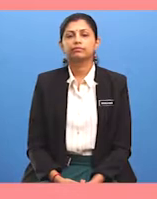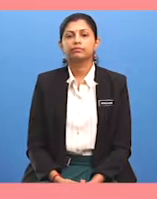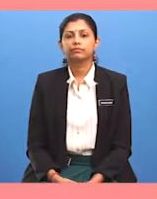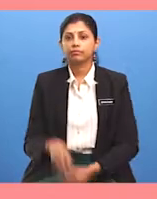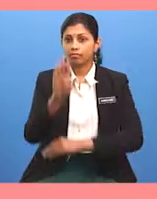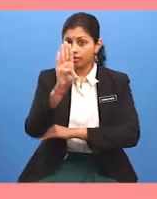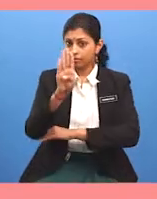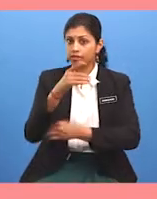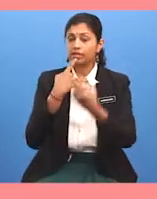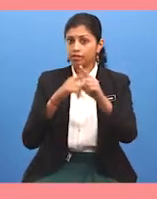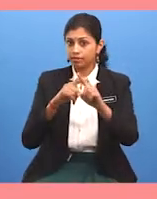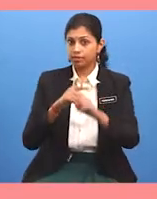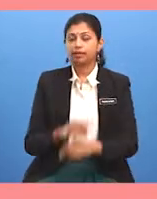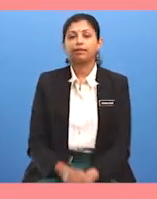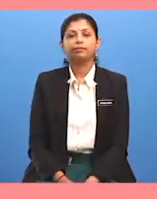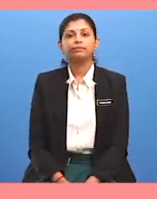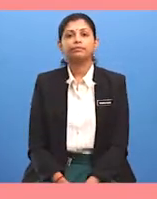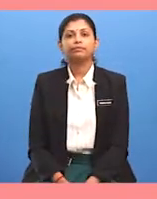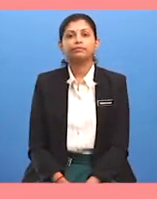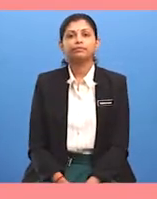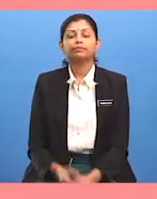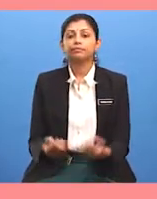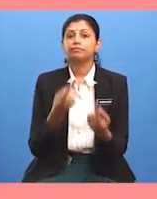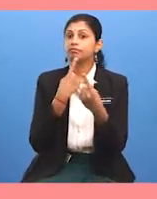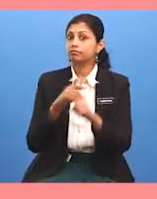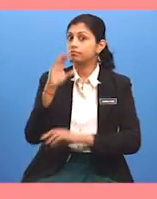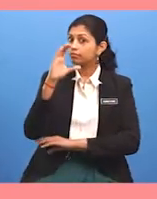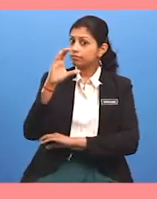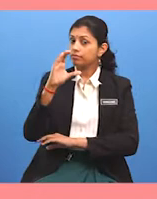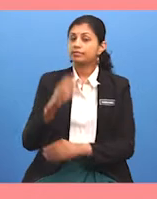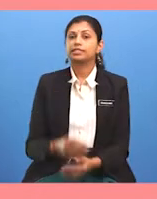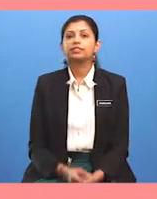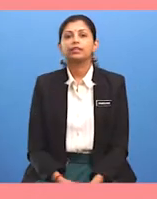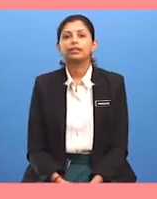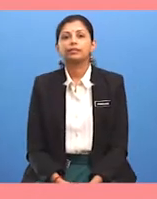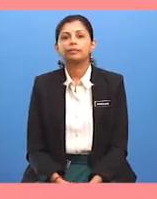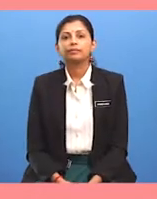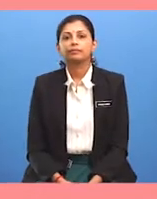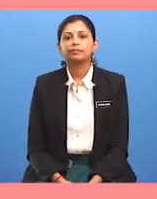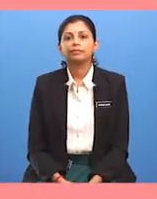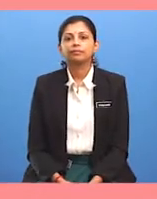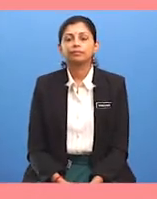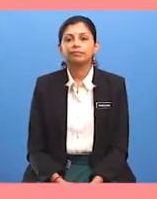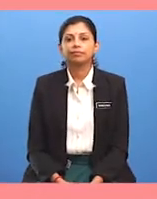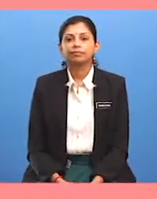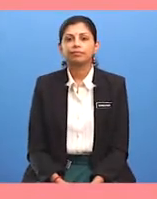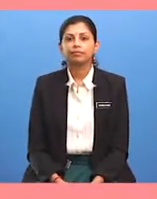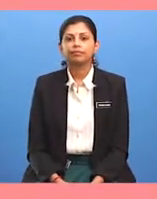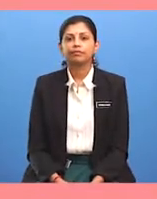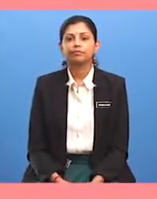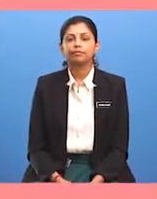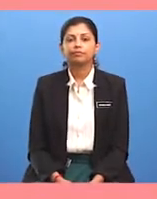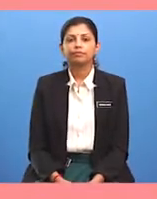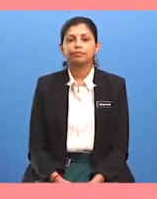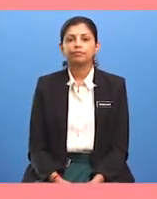about through his upbringing. Or C. He is not only innovative, but